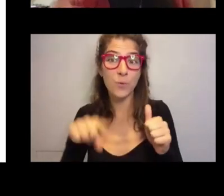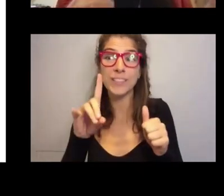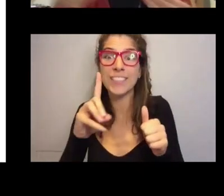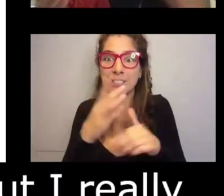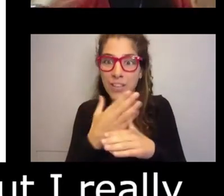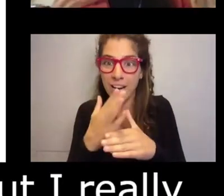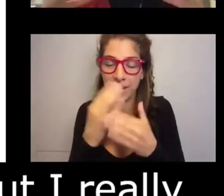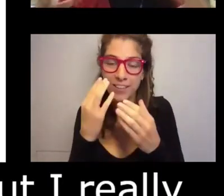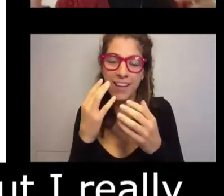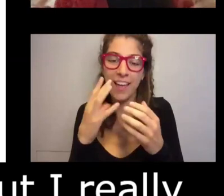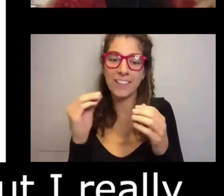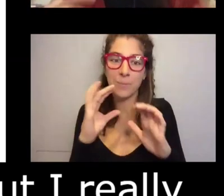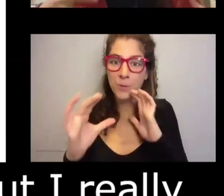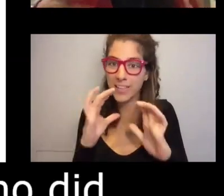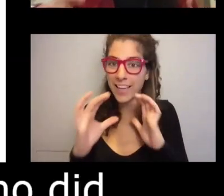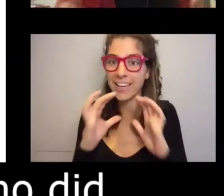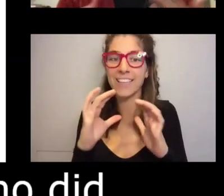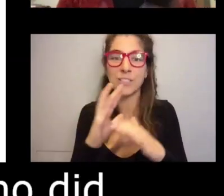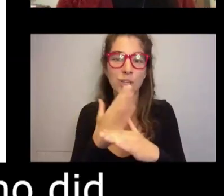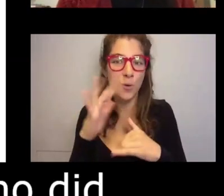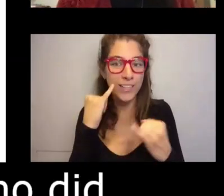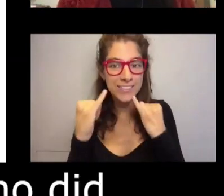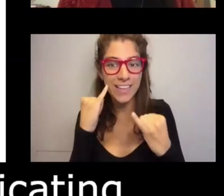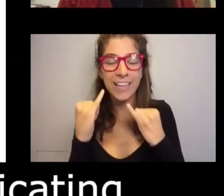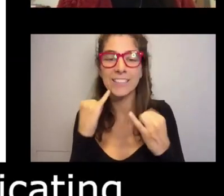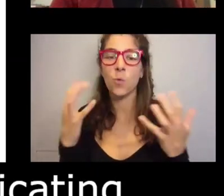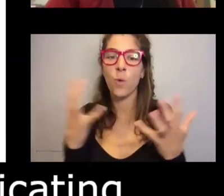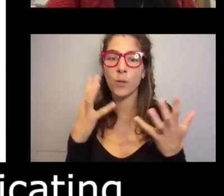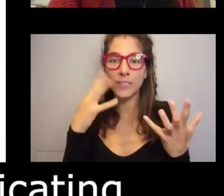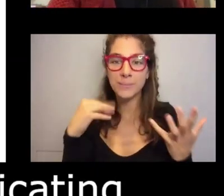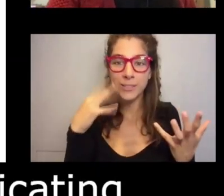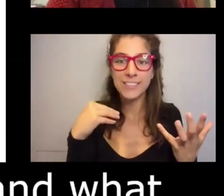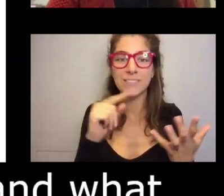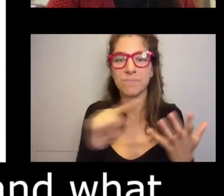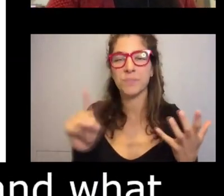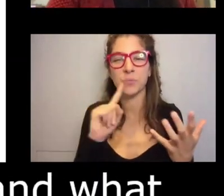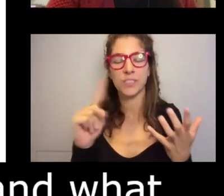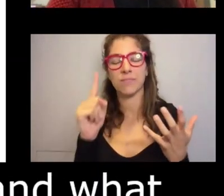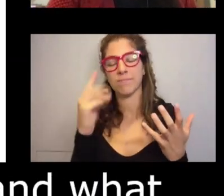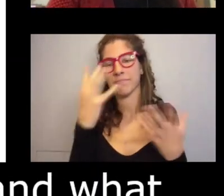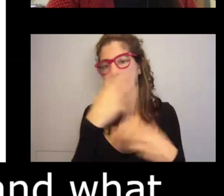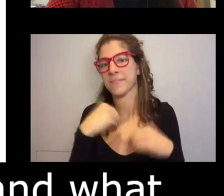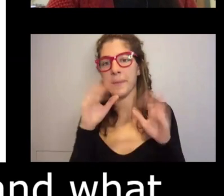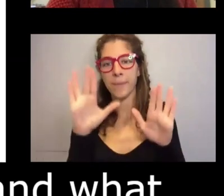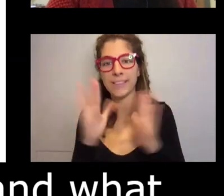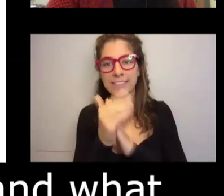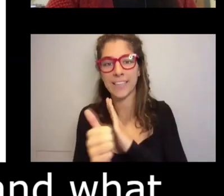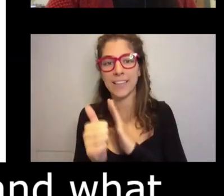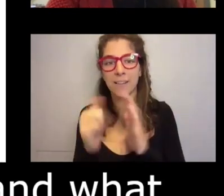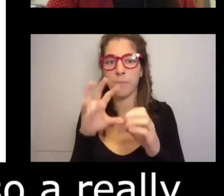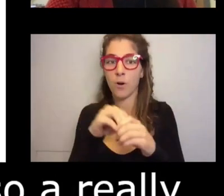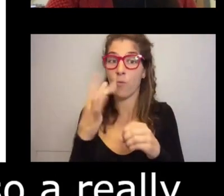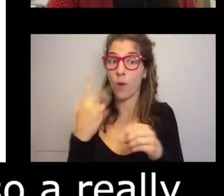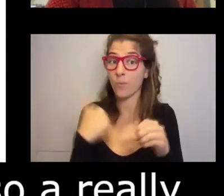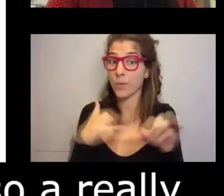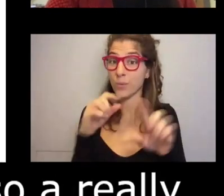out. And communicating and sharing your idea and what you went through is also a really amazing skill and part of why we do